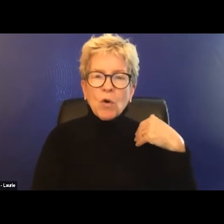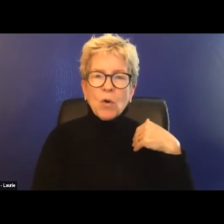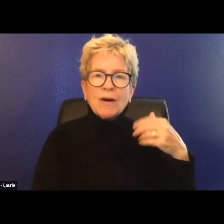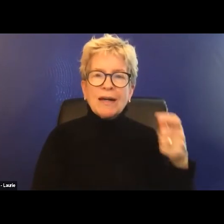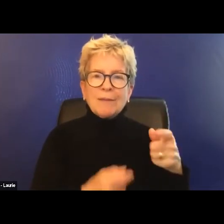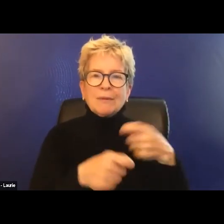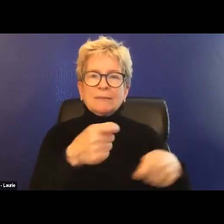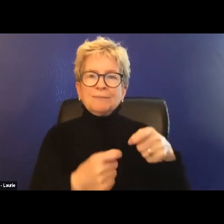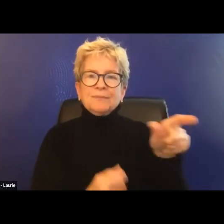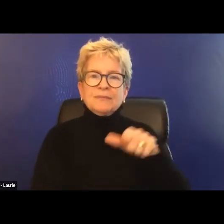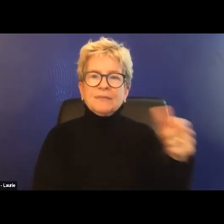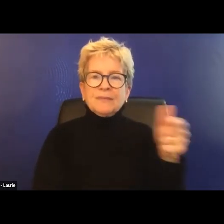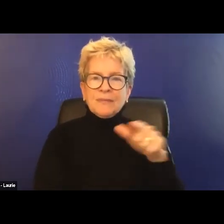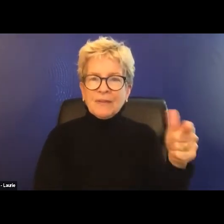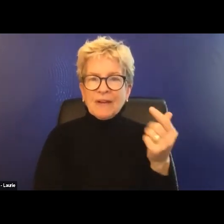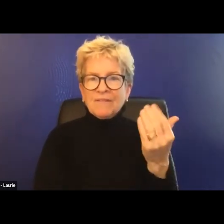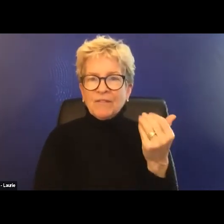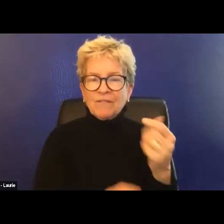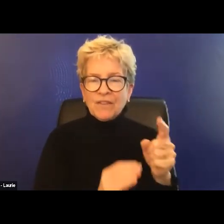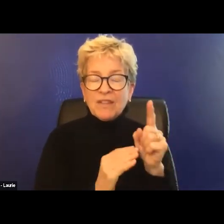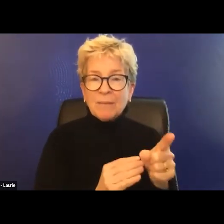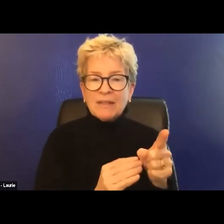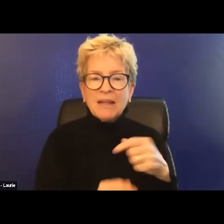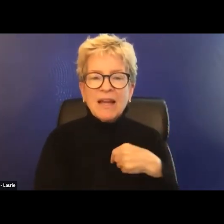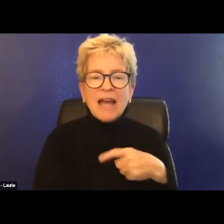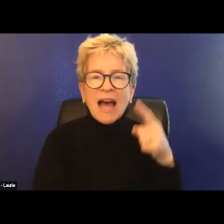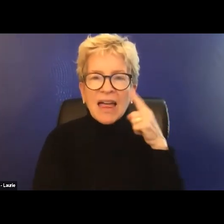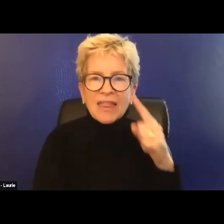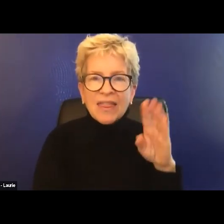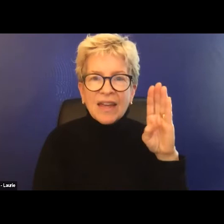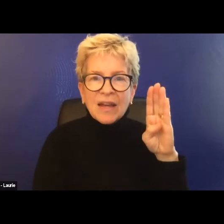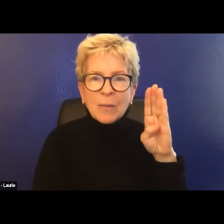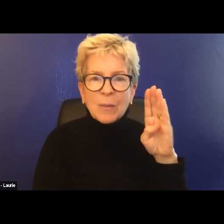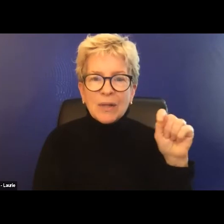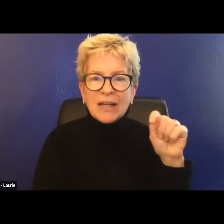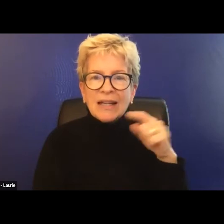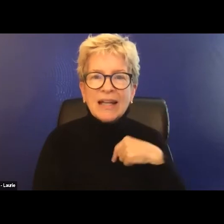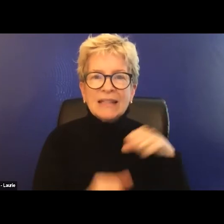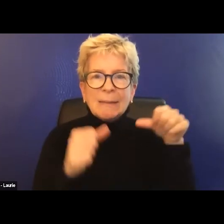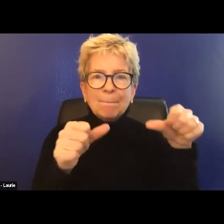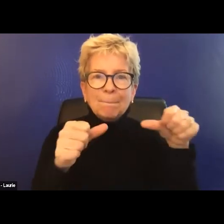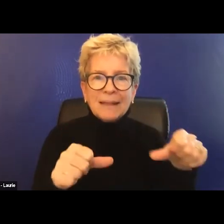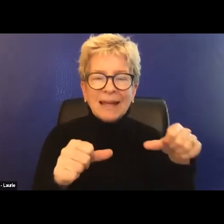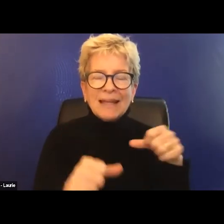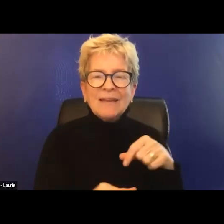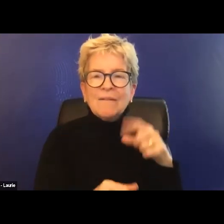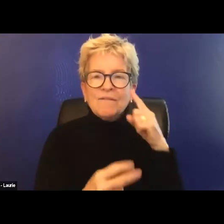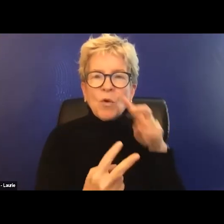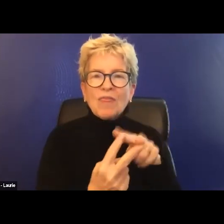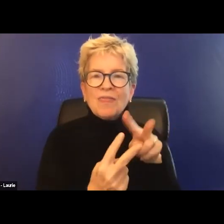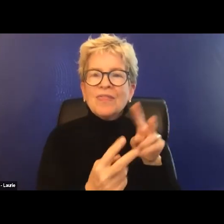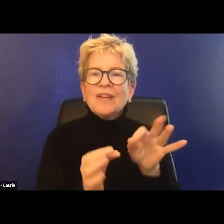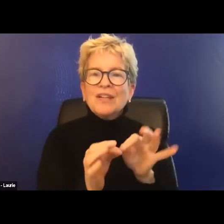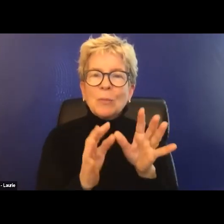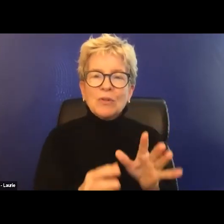in. They'll be switching off every 15 minutes. And I believe Brittany's pinning their images on the screen. So if you're